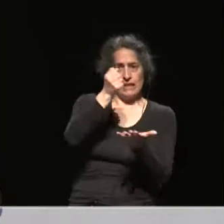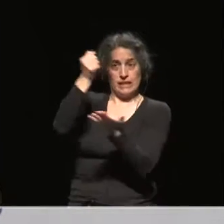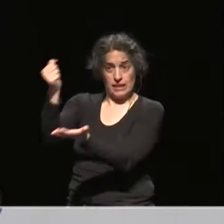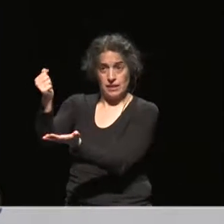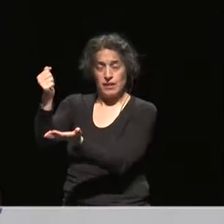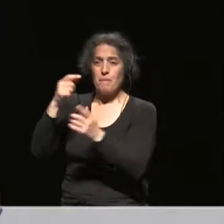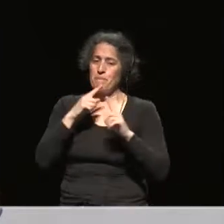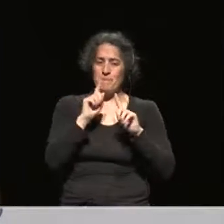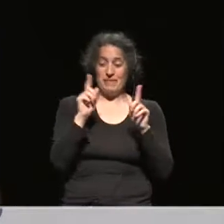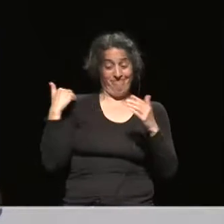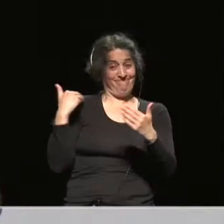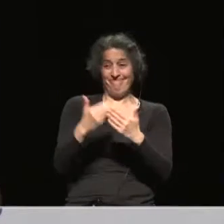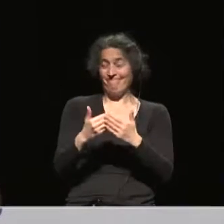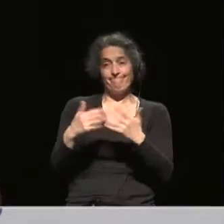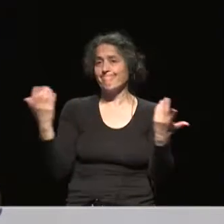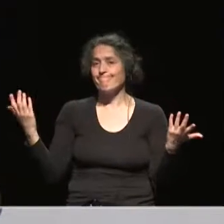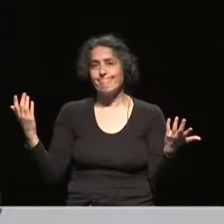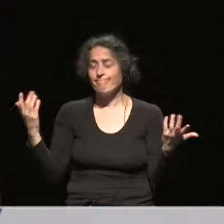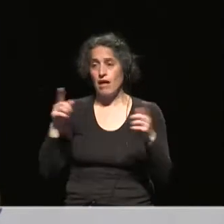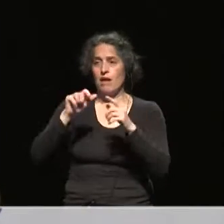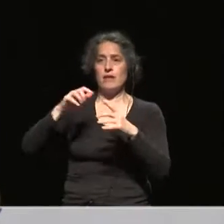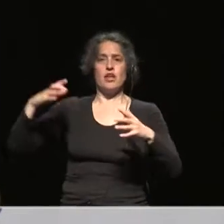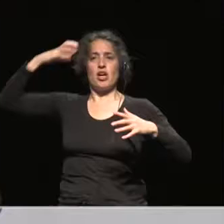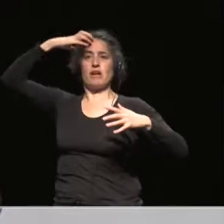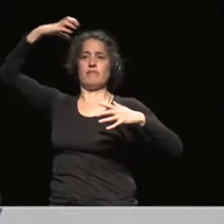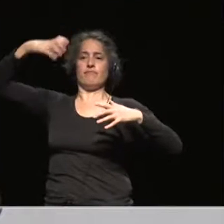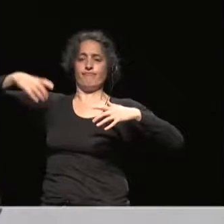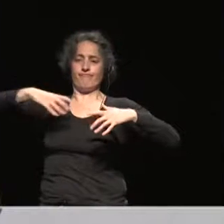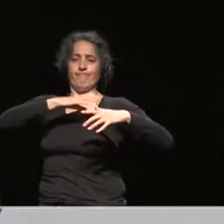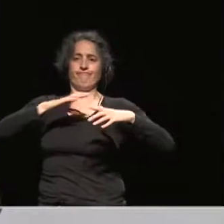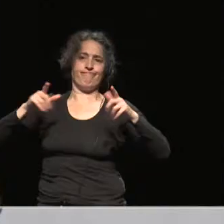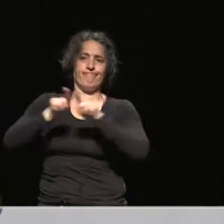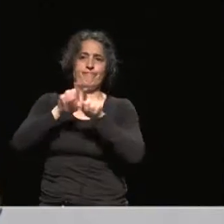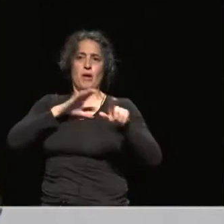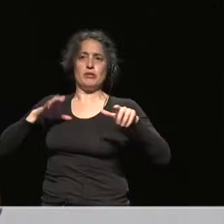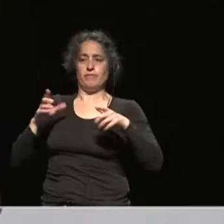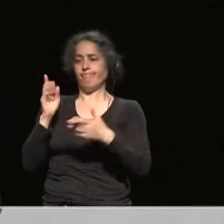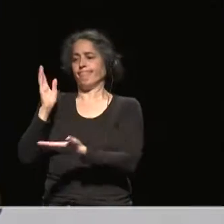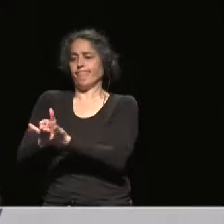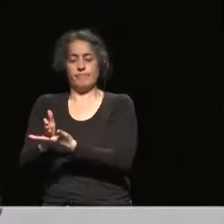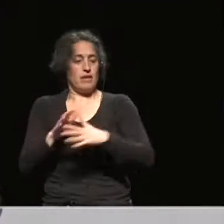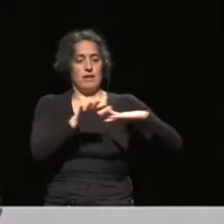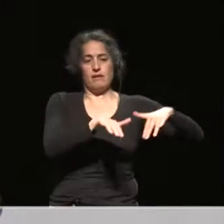monitor what is happening in relation to this from the point of view of the Parliament. But the last element in my response is that